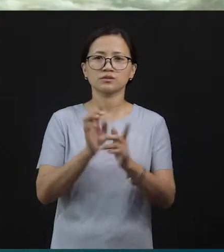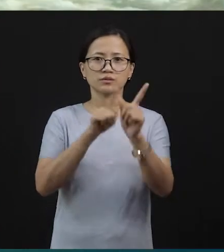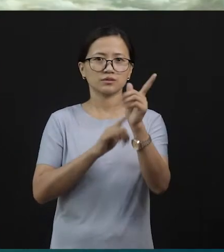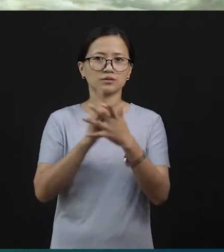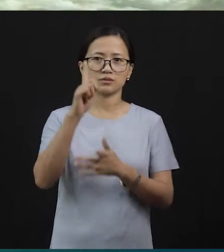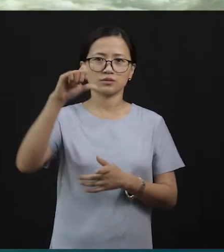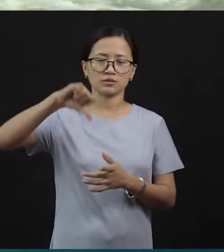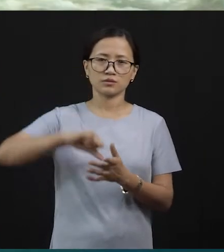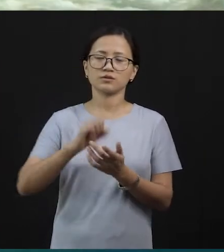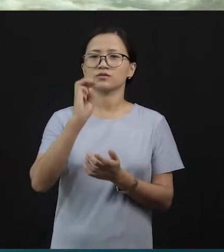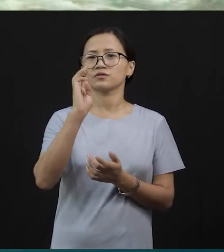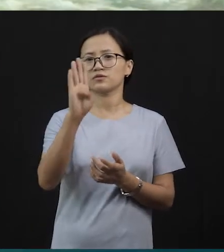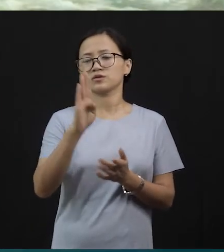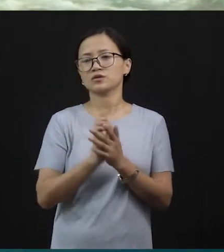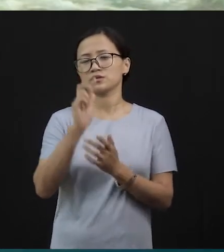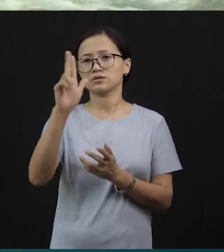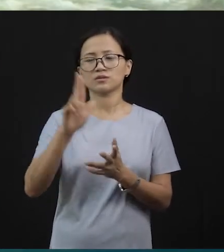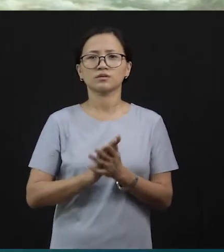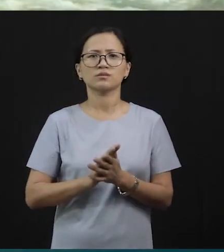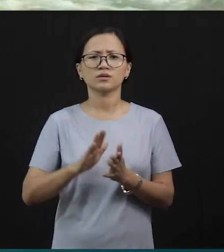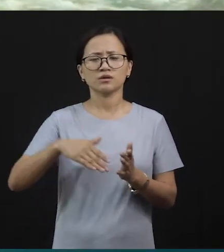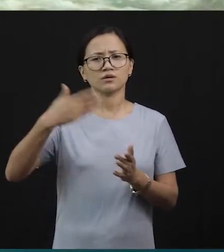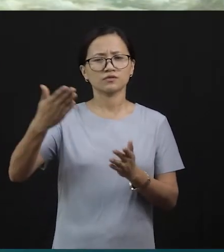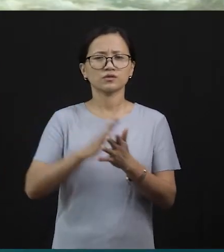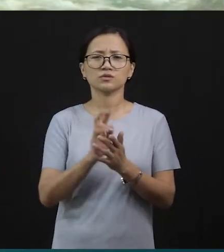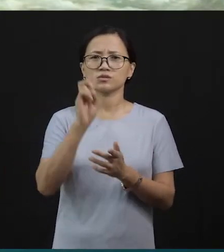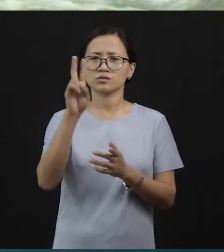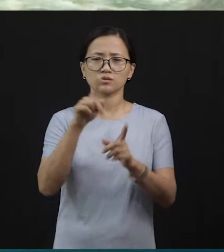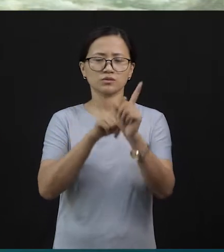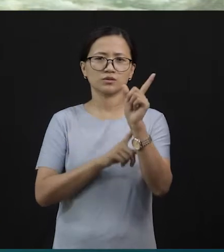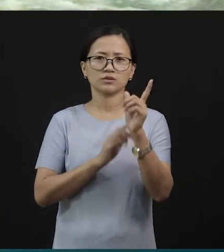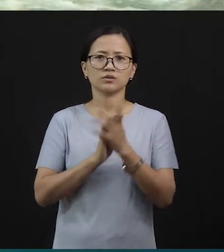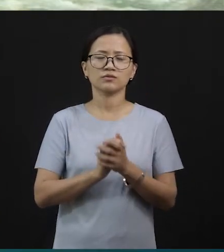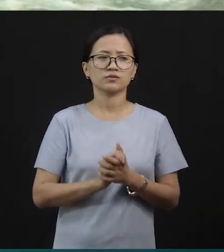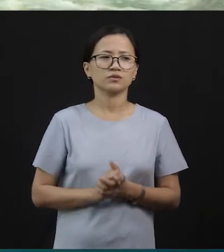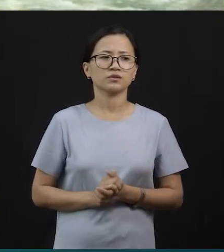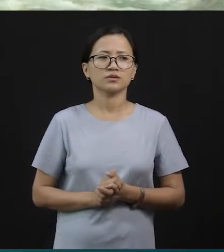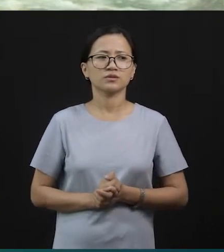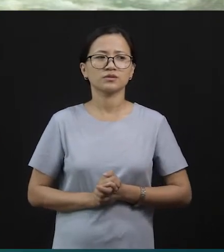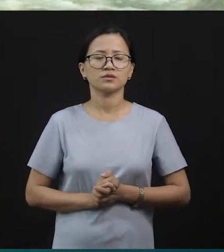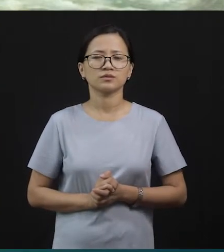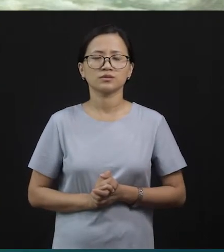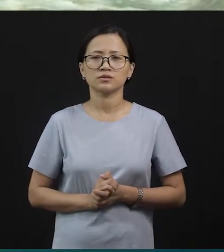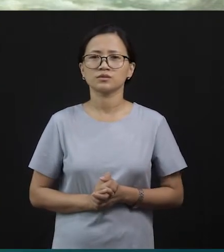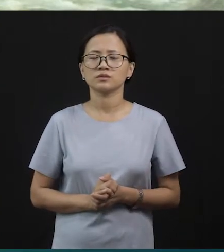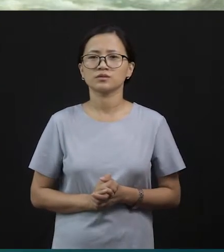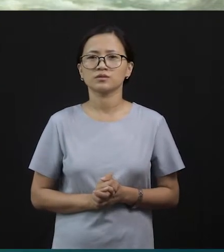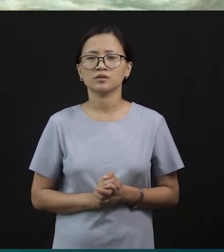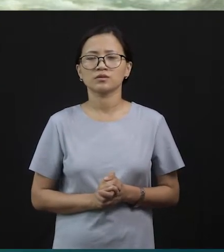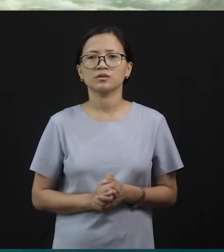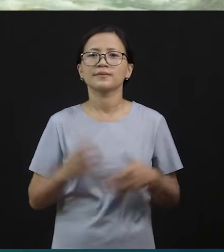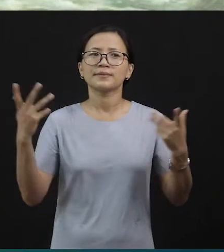1948. But after 2 years, okay, so 48, 49, 50. After 2 years,